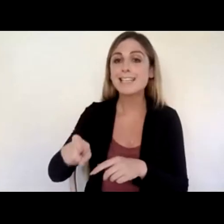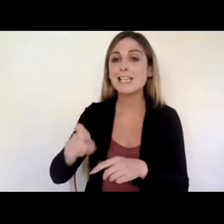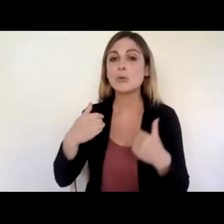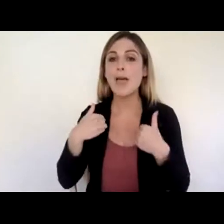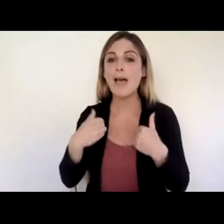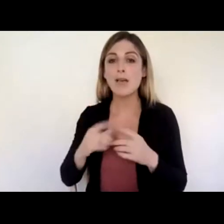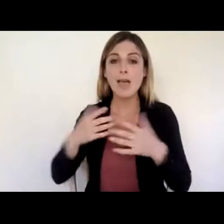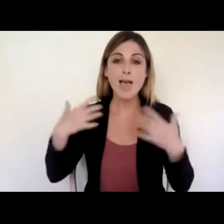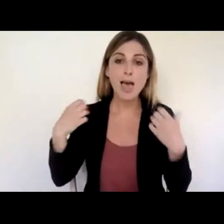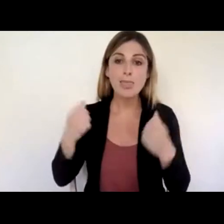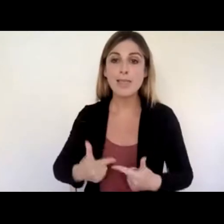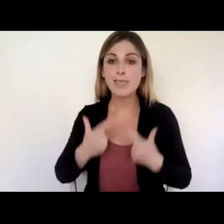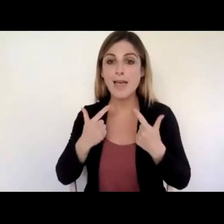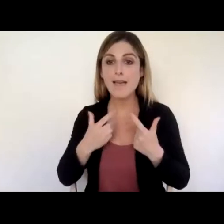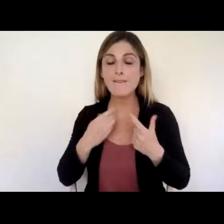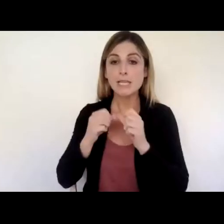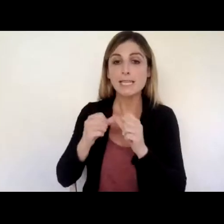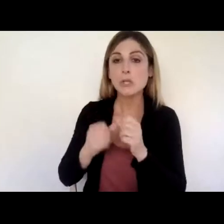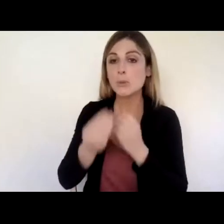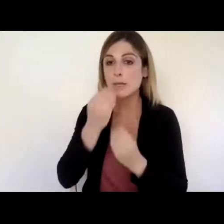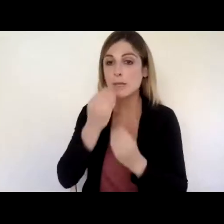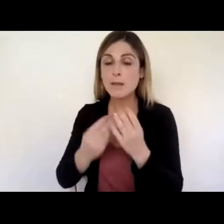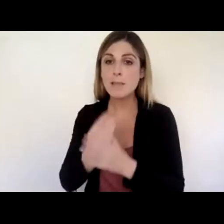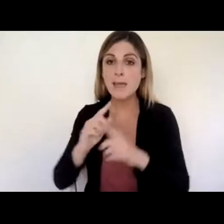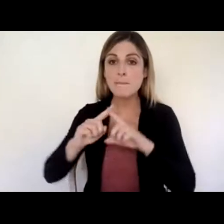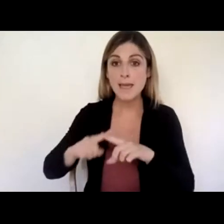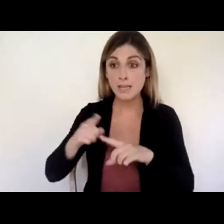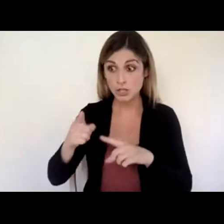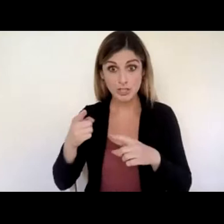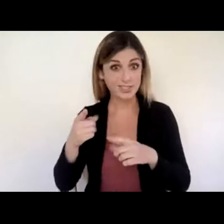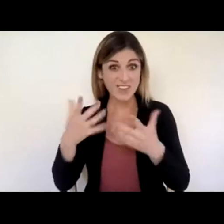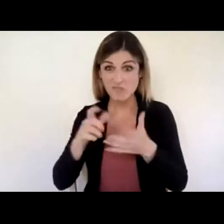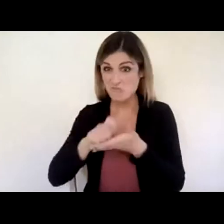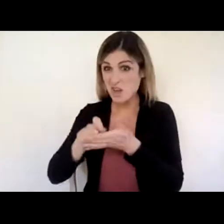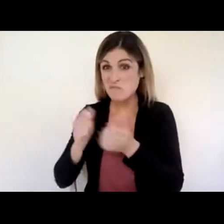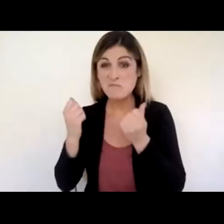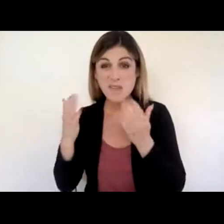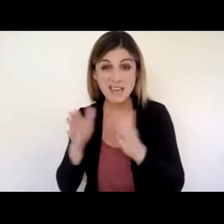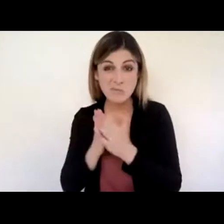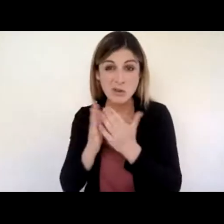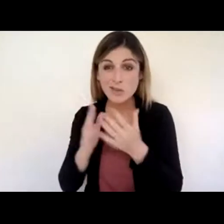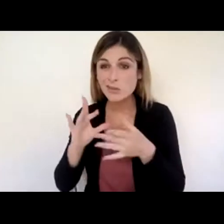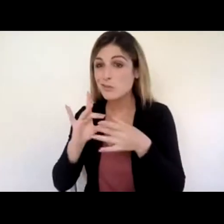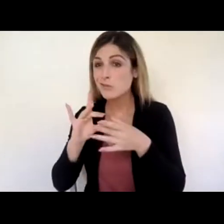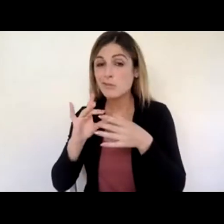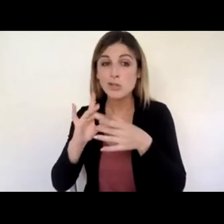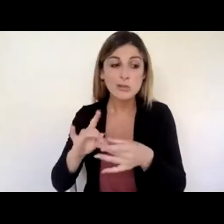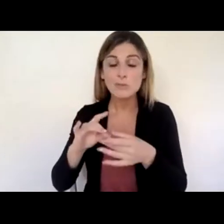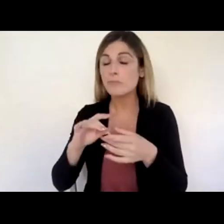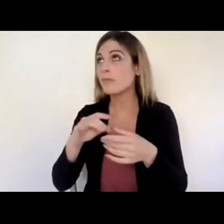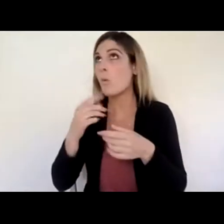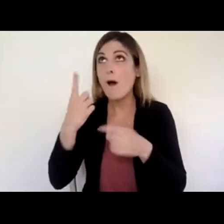has co-authored a number of books on vegan nutrition and vegan ethics, including Vegan for Life, Vegan for Her, Never Too Late to Go